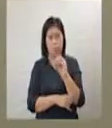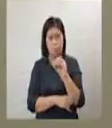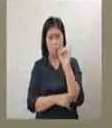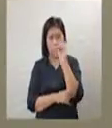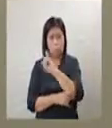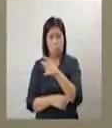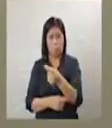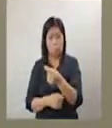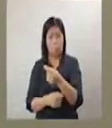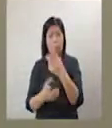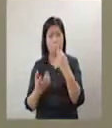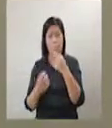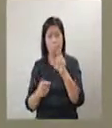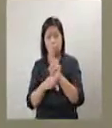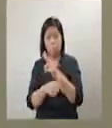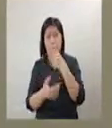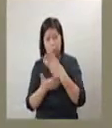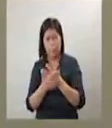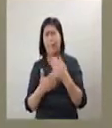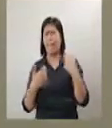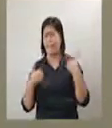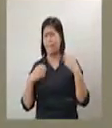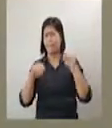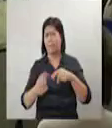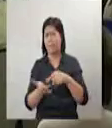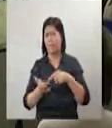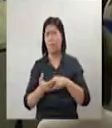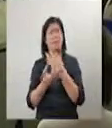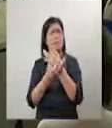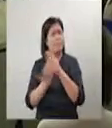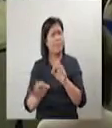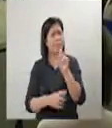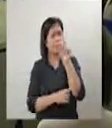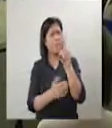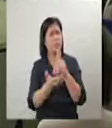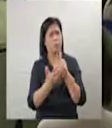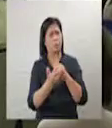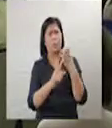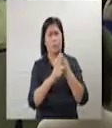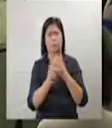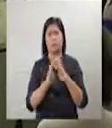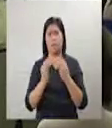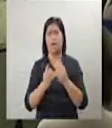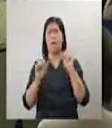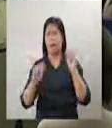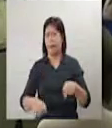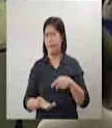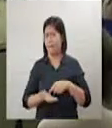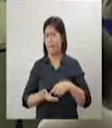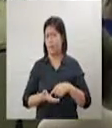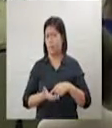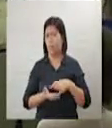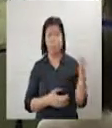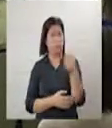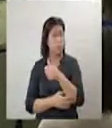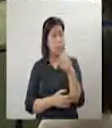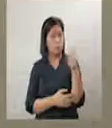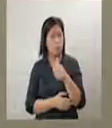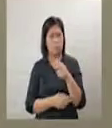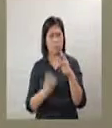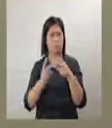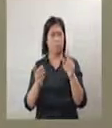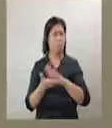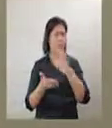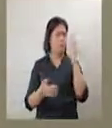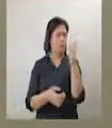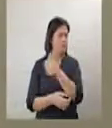free one doctor per barangay. Transportation, masyadong mahal ang transportation. The hospitals, the